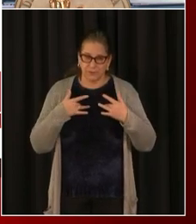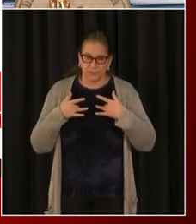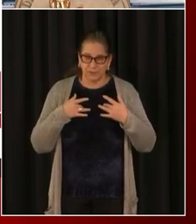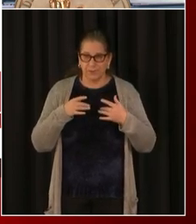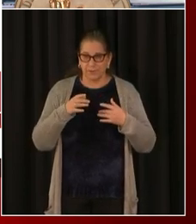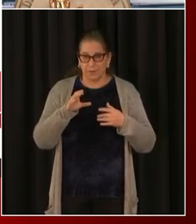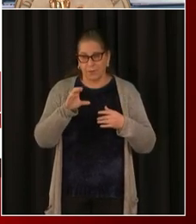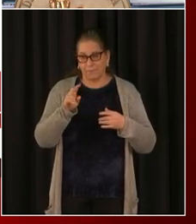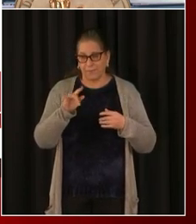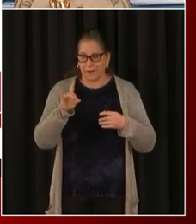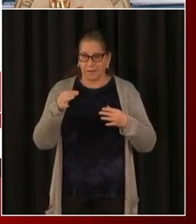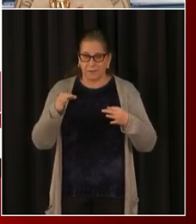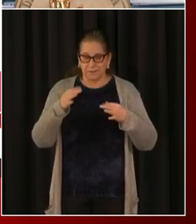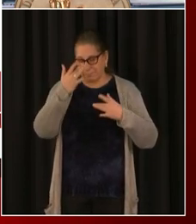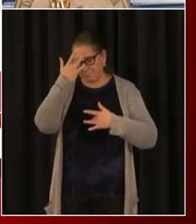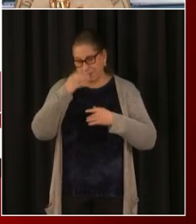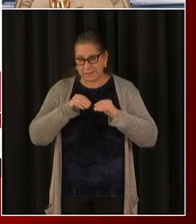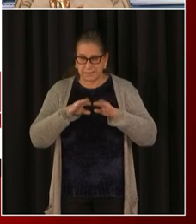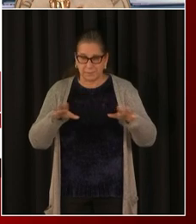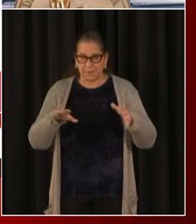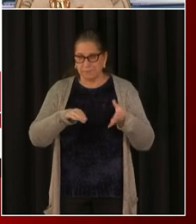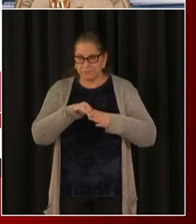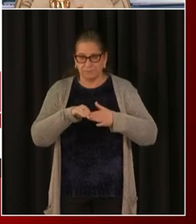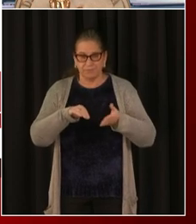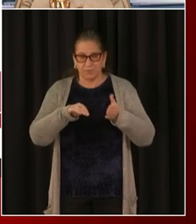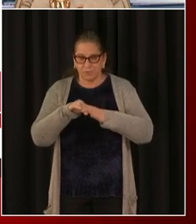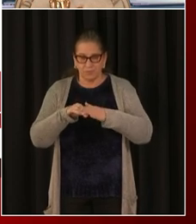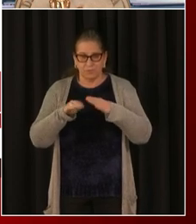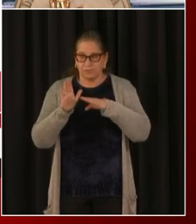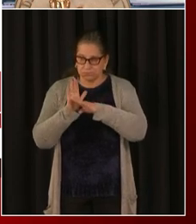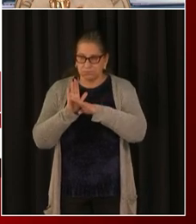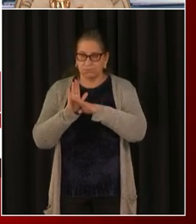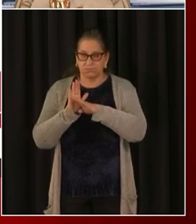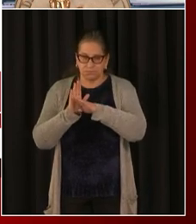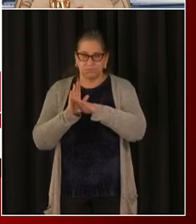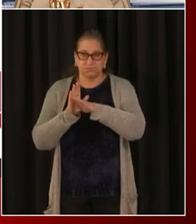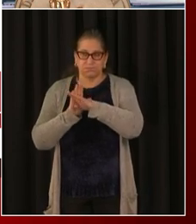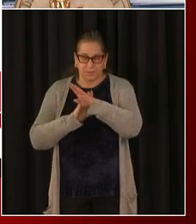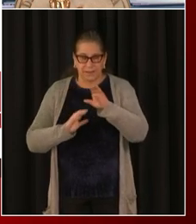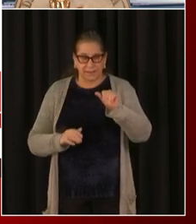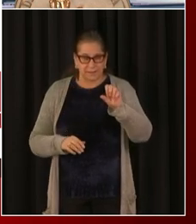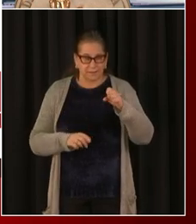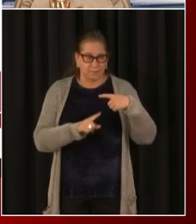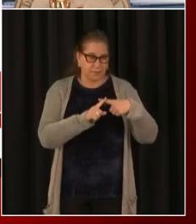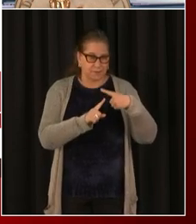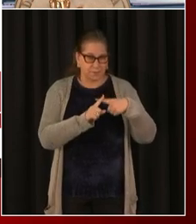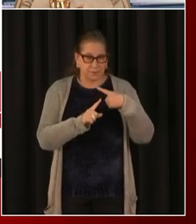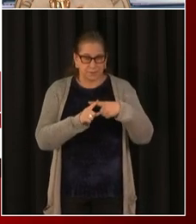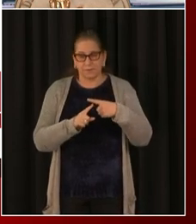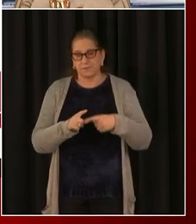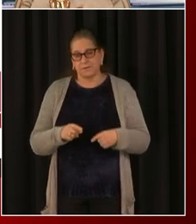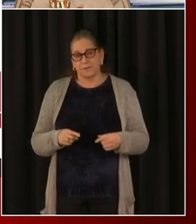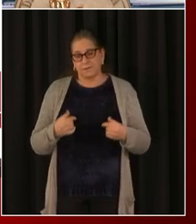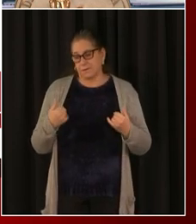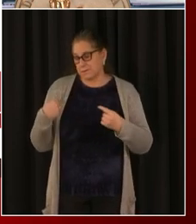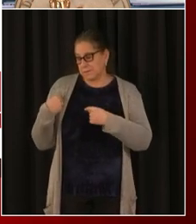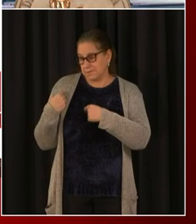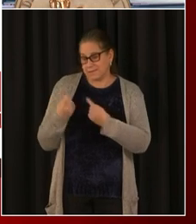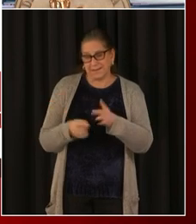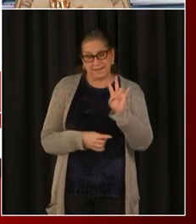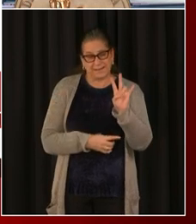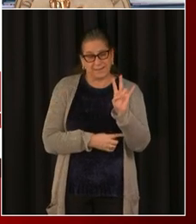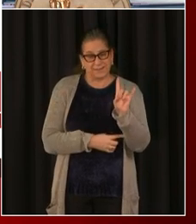increase in cases. And we can show you our 7-day experience in the level of